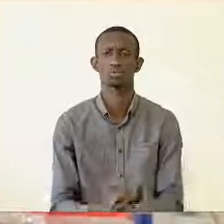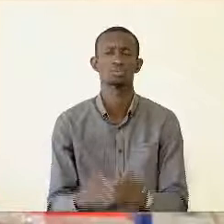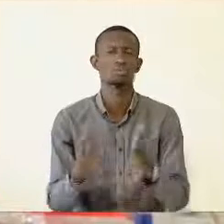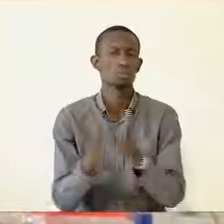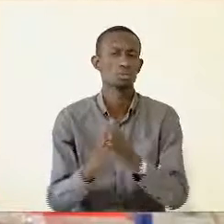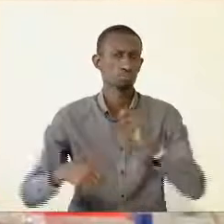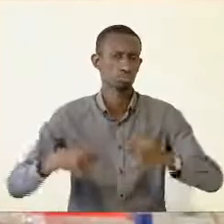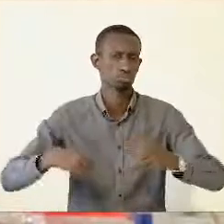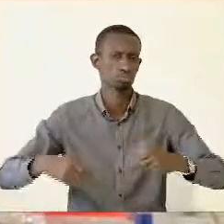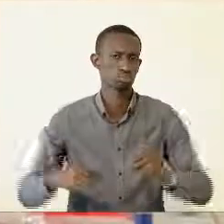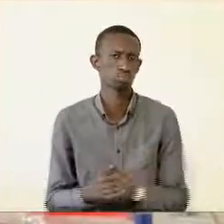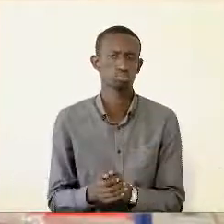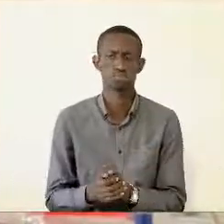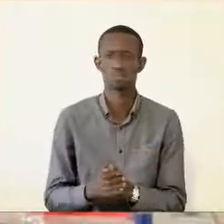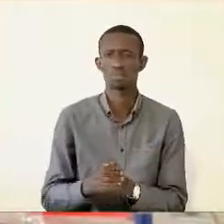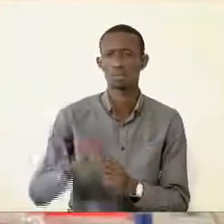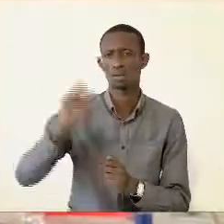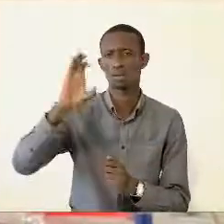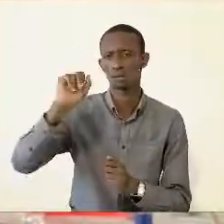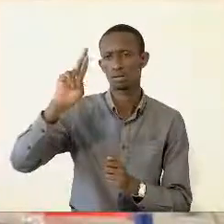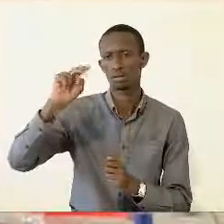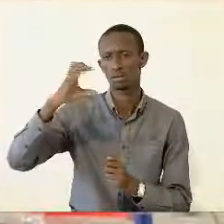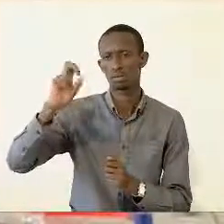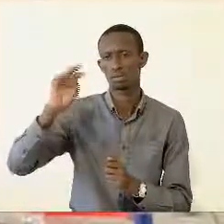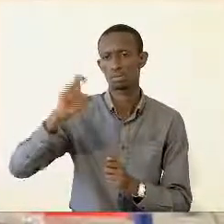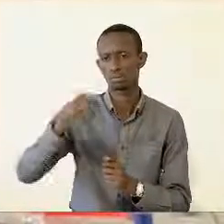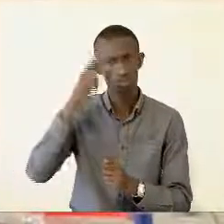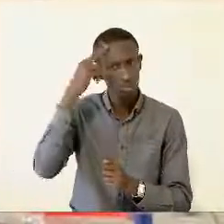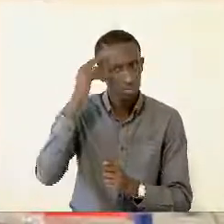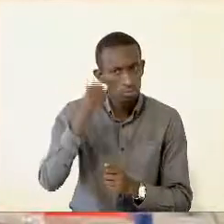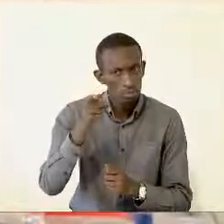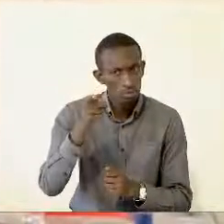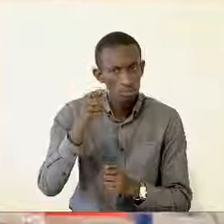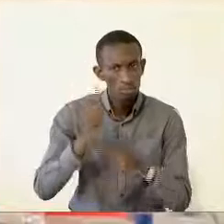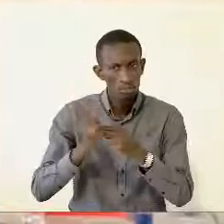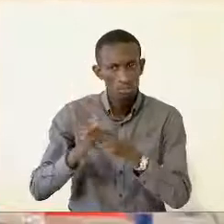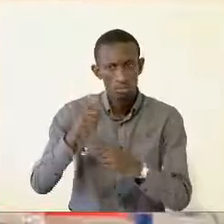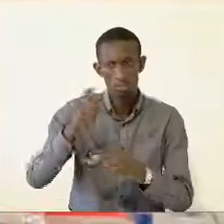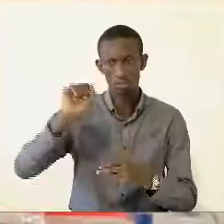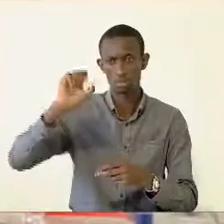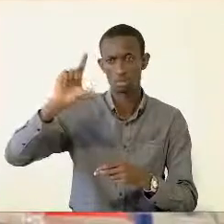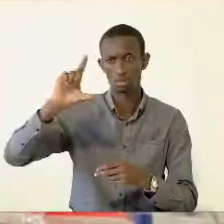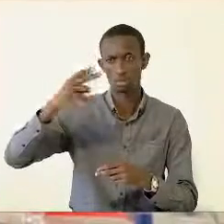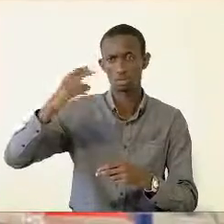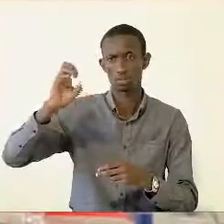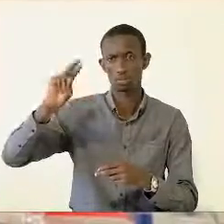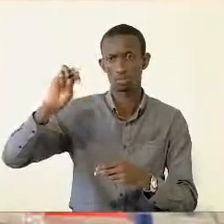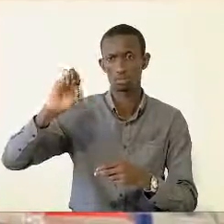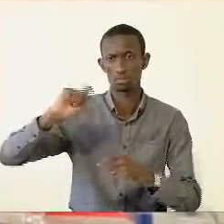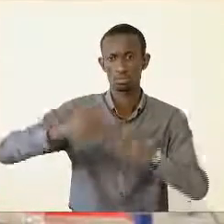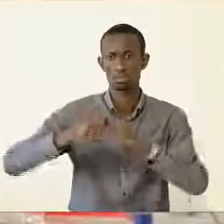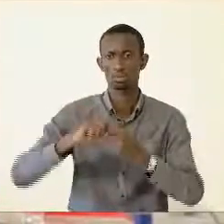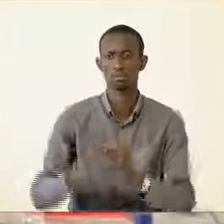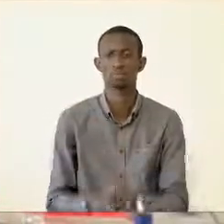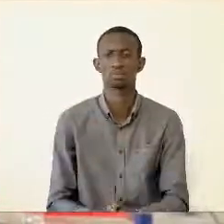the reactivity of alkali metals. I hope you remember the name alkali metals. That is to